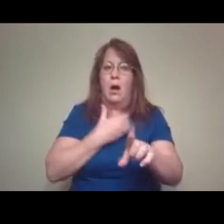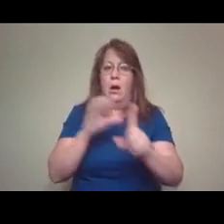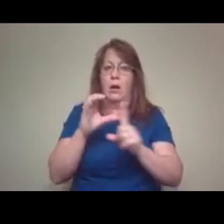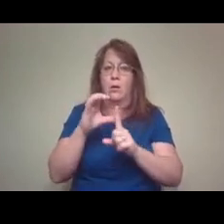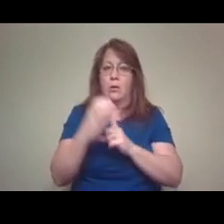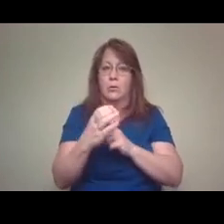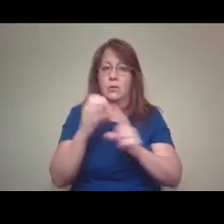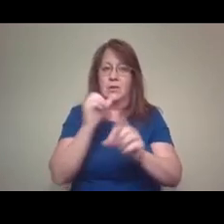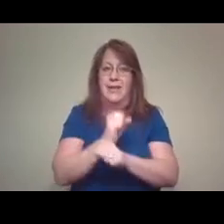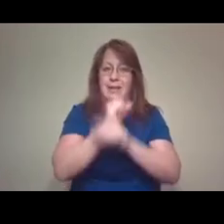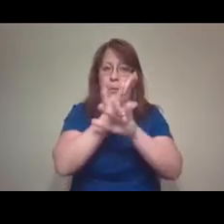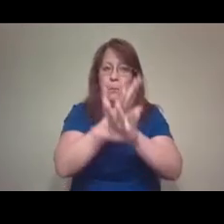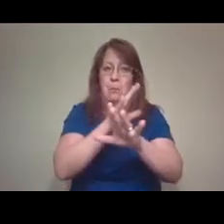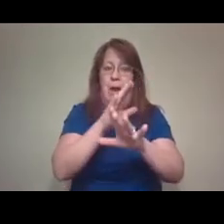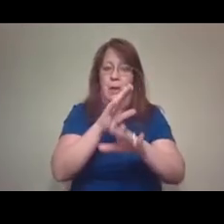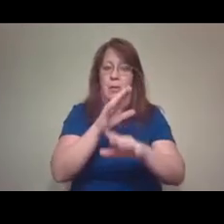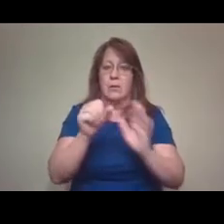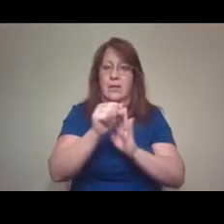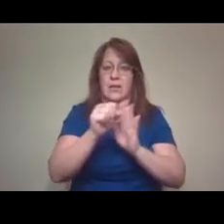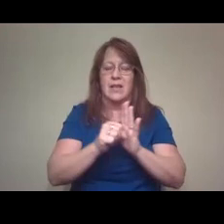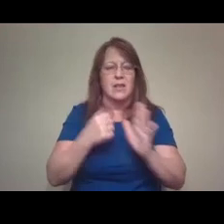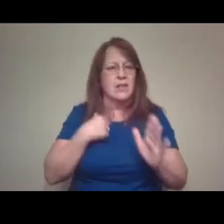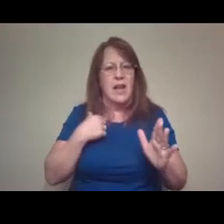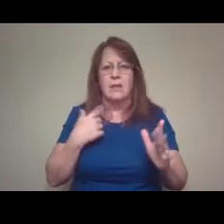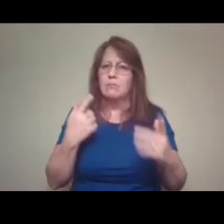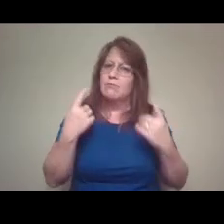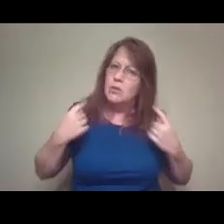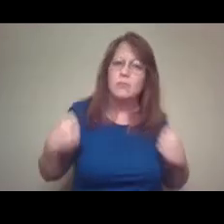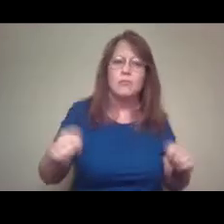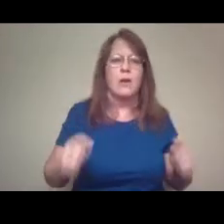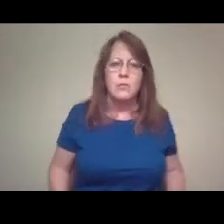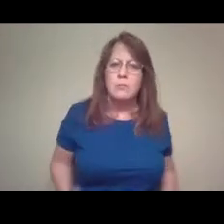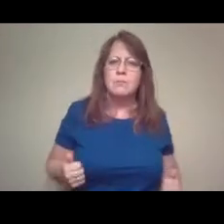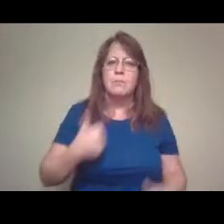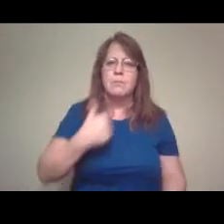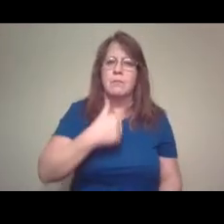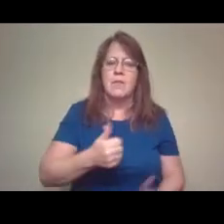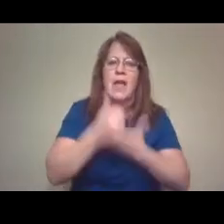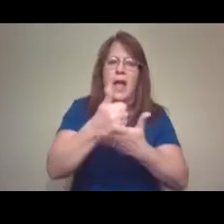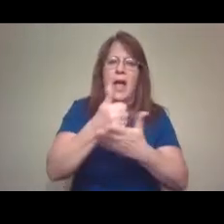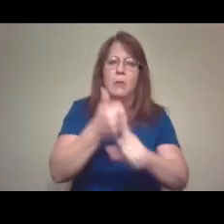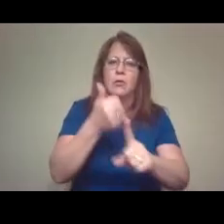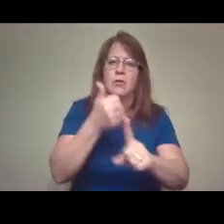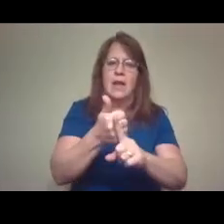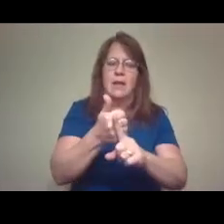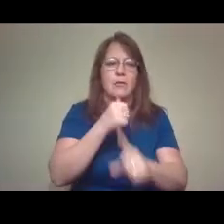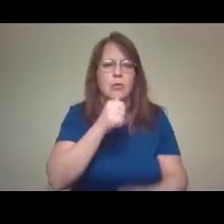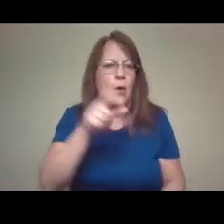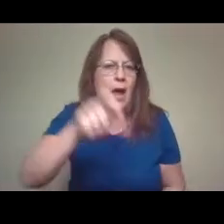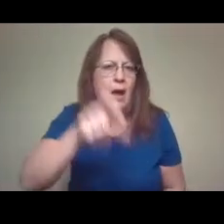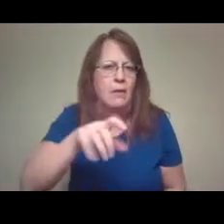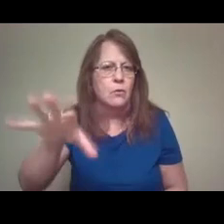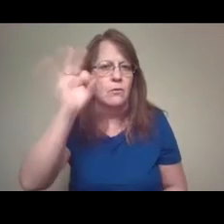mountain states is more pull yourself up by your bootstraps. You can help yourself instead of reaching out for help. And so all these